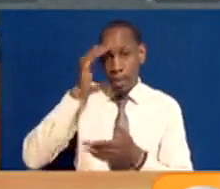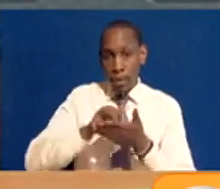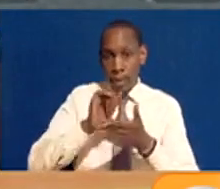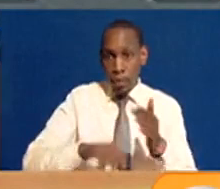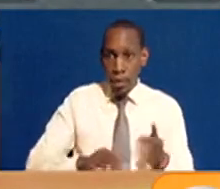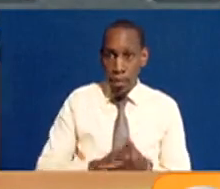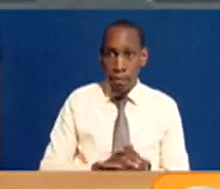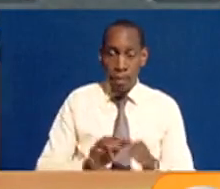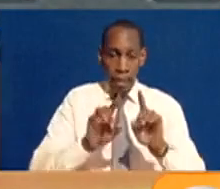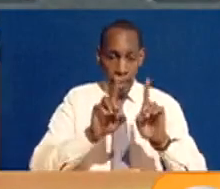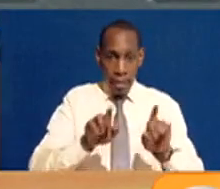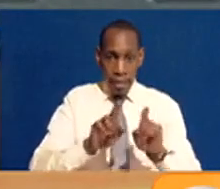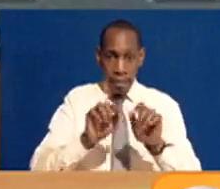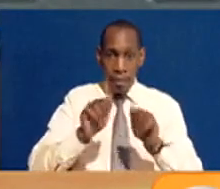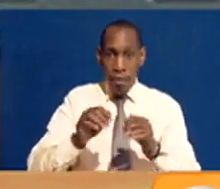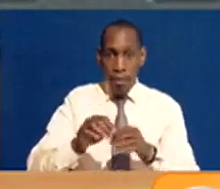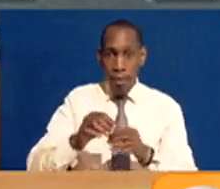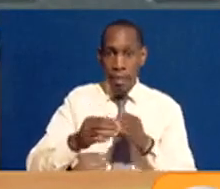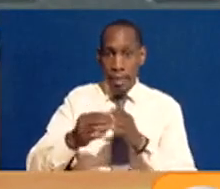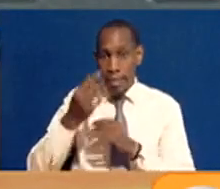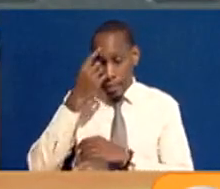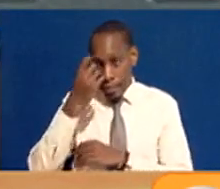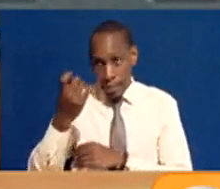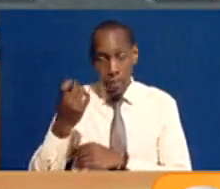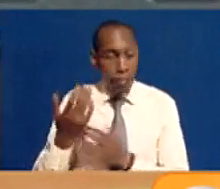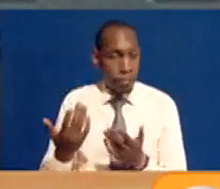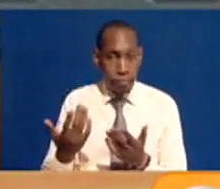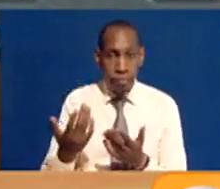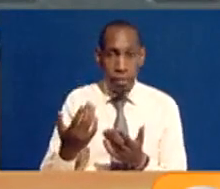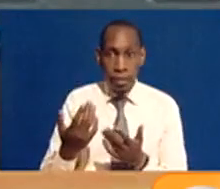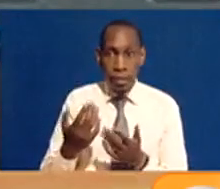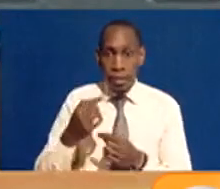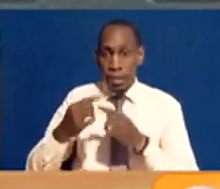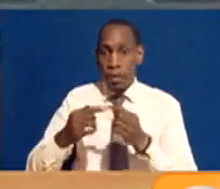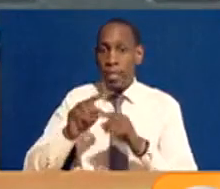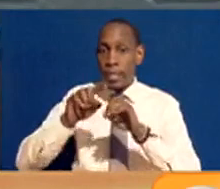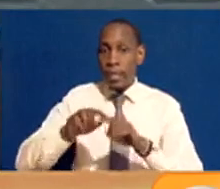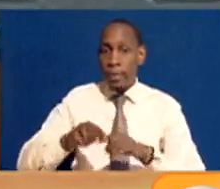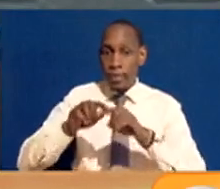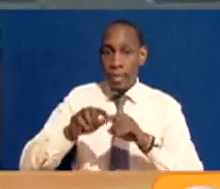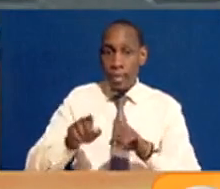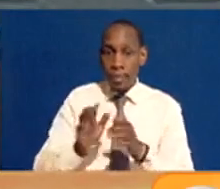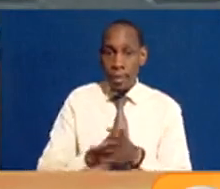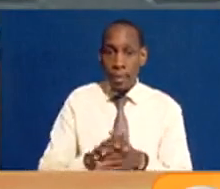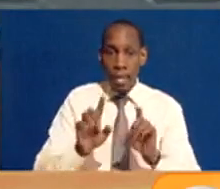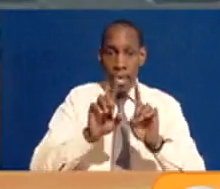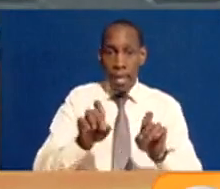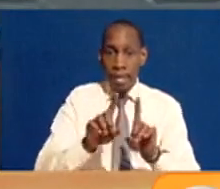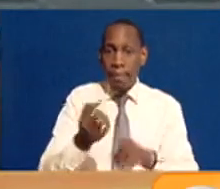would mean your dreams were, on depending on just that one